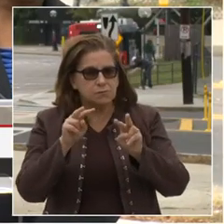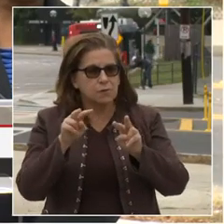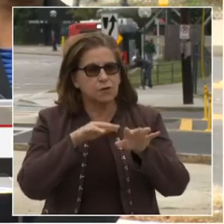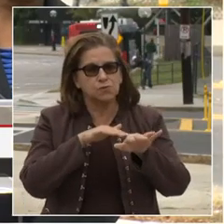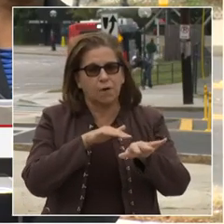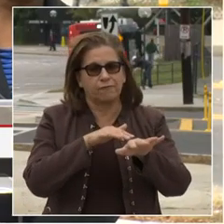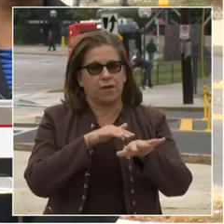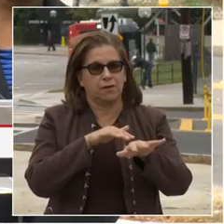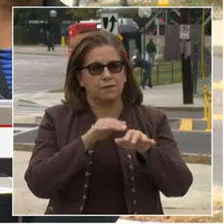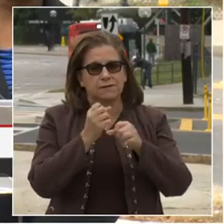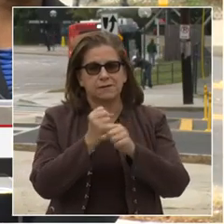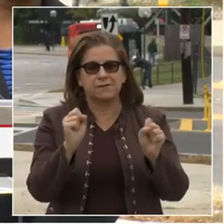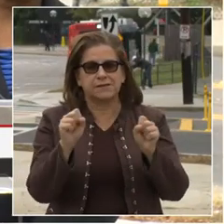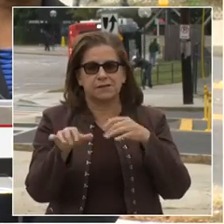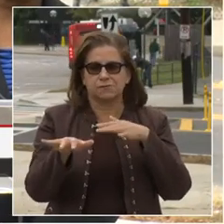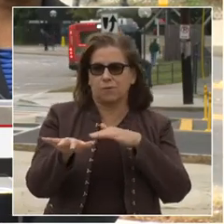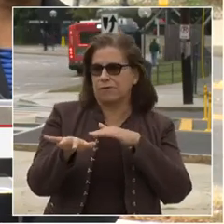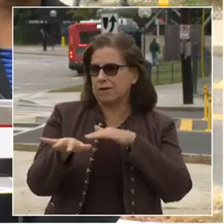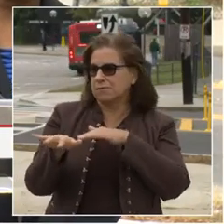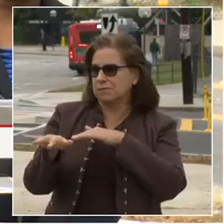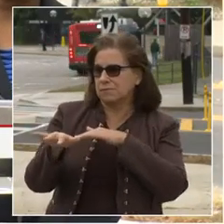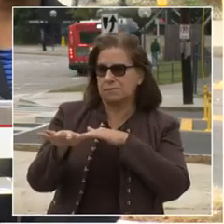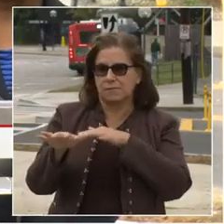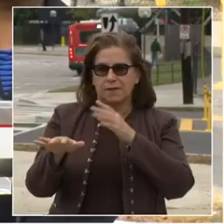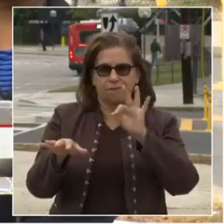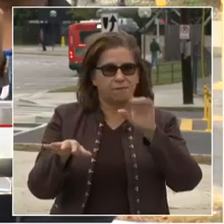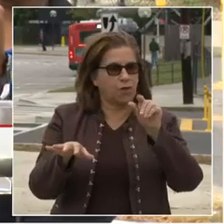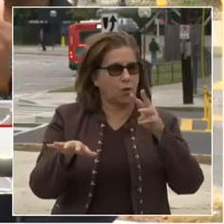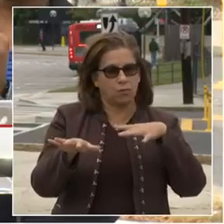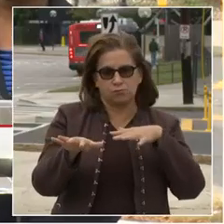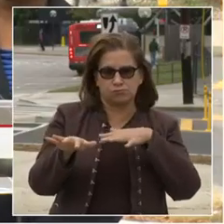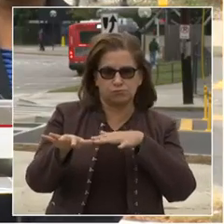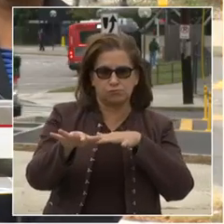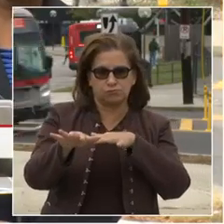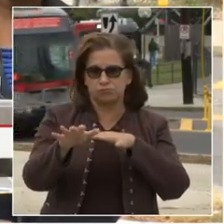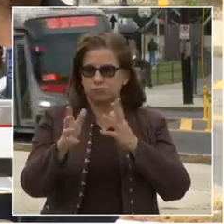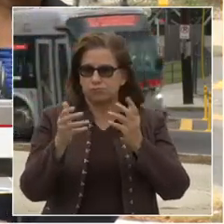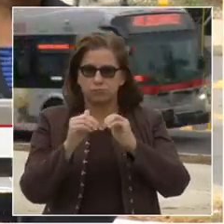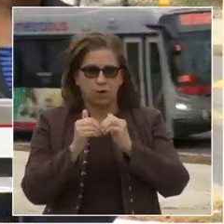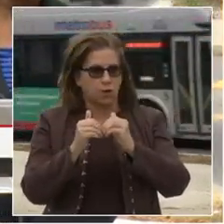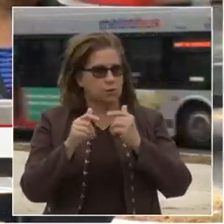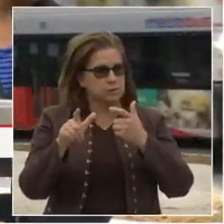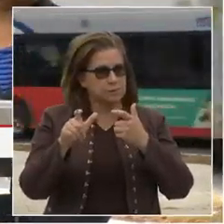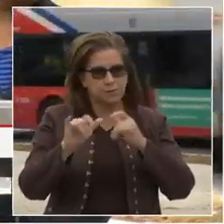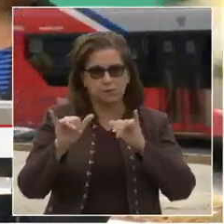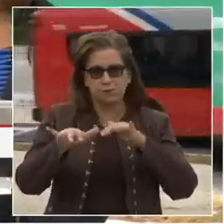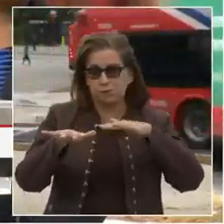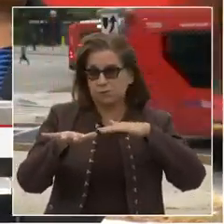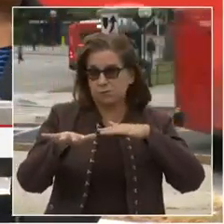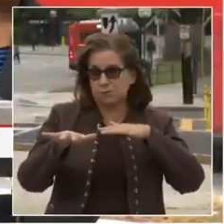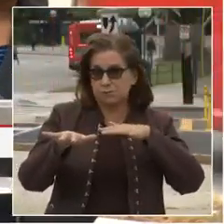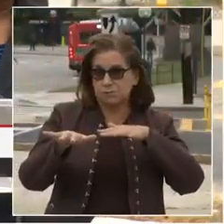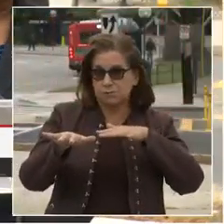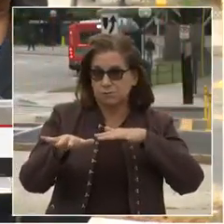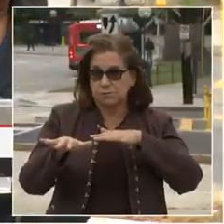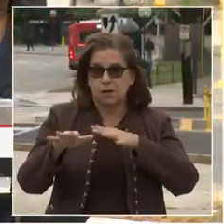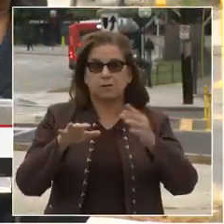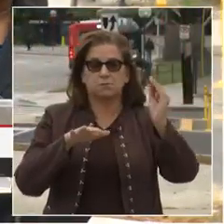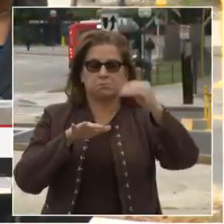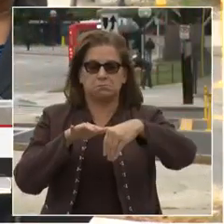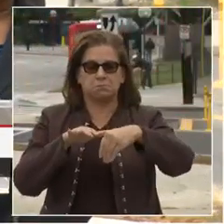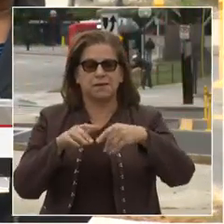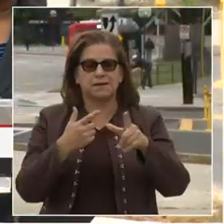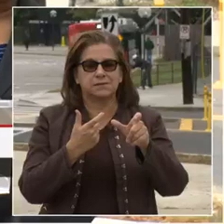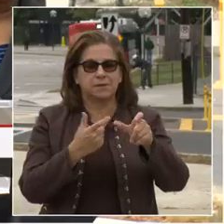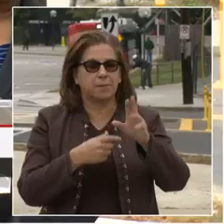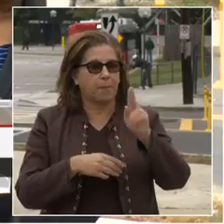months, which is why we've been able to get a lot of these things implemented over the summer. Speed humps, getting a knockdown sign, installing a